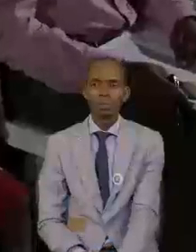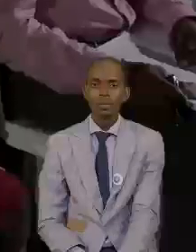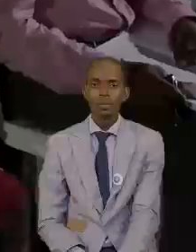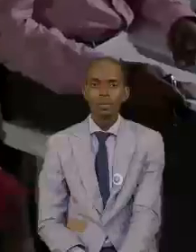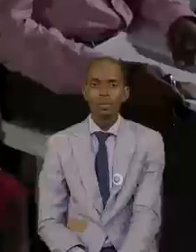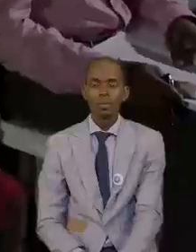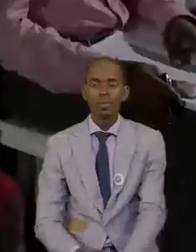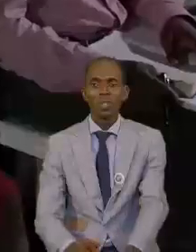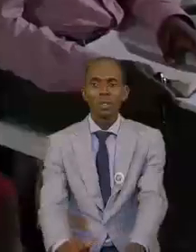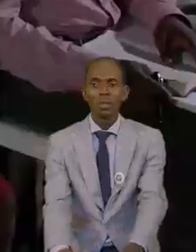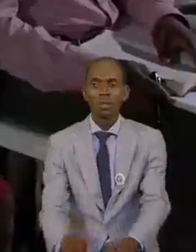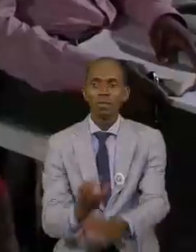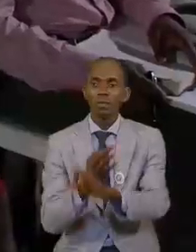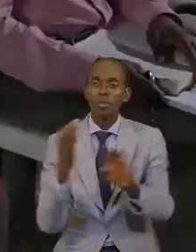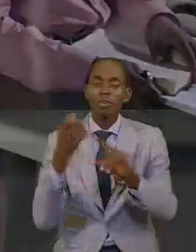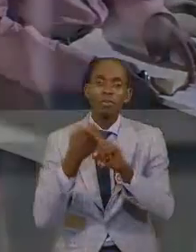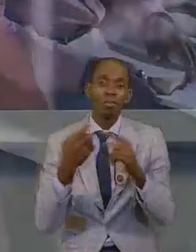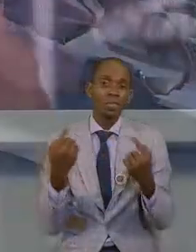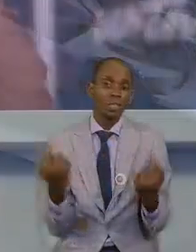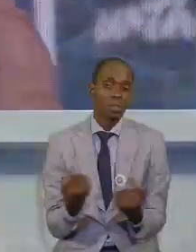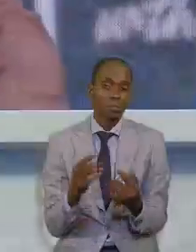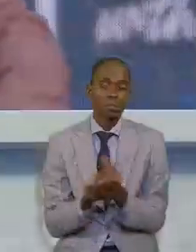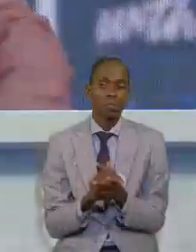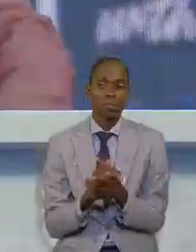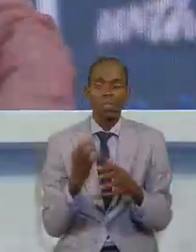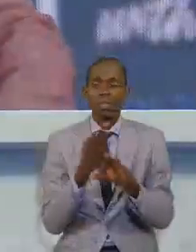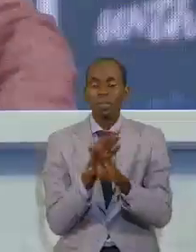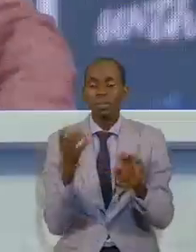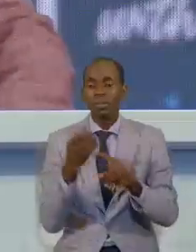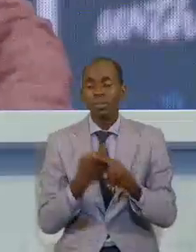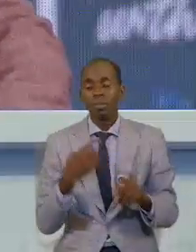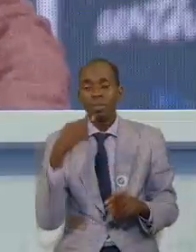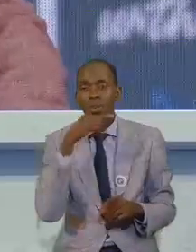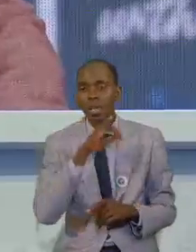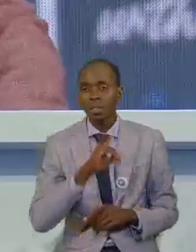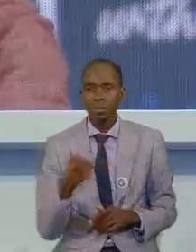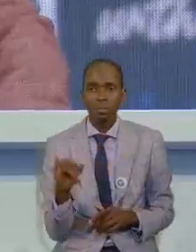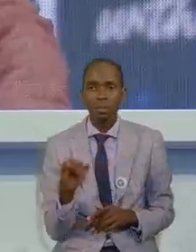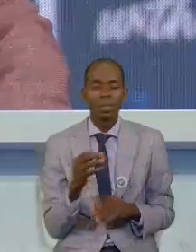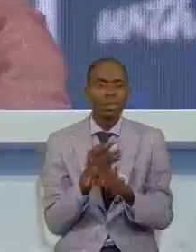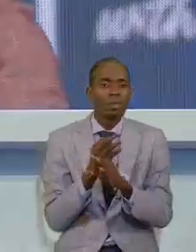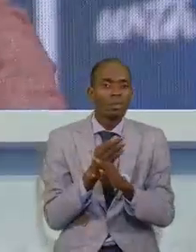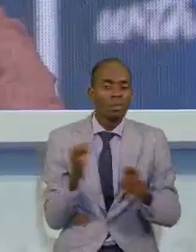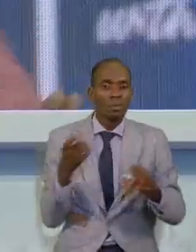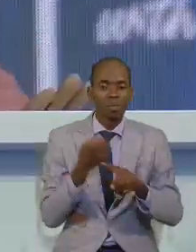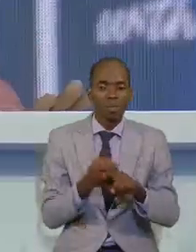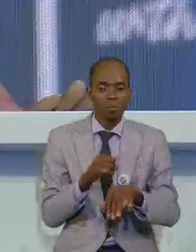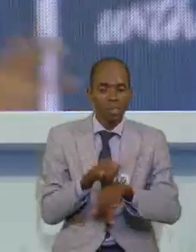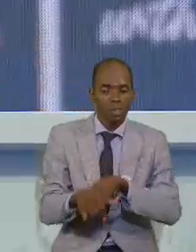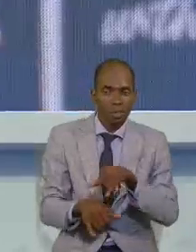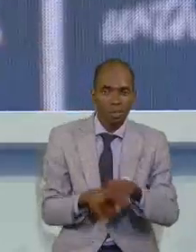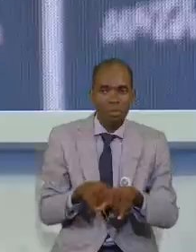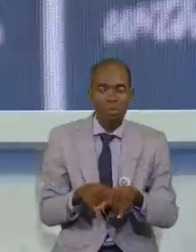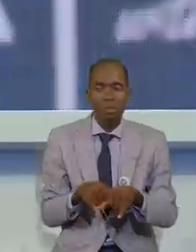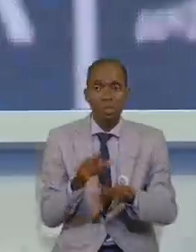Free from sin, free from lying, free from deception, free